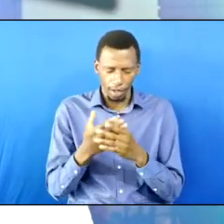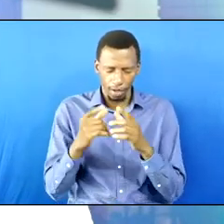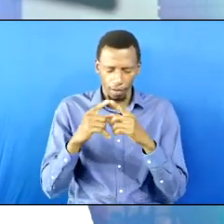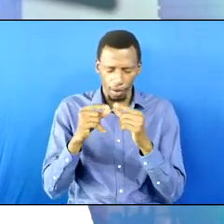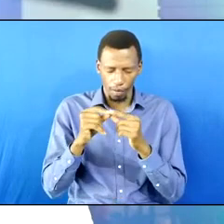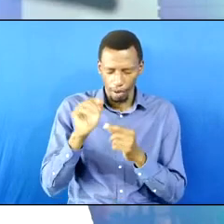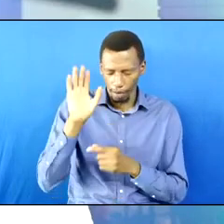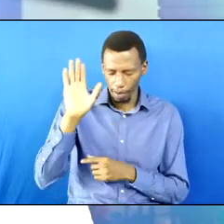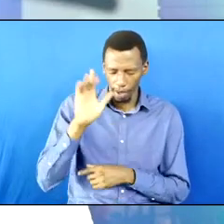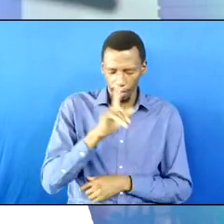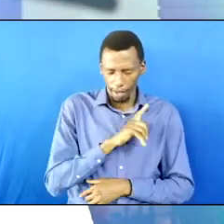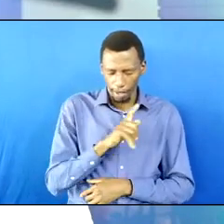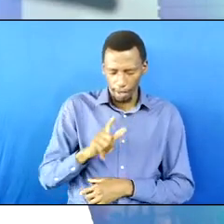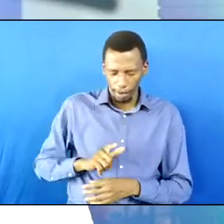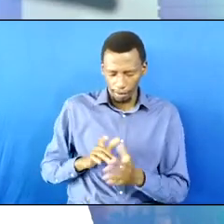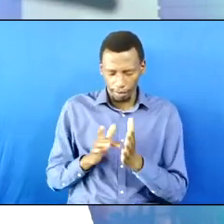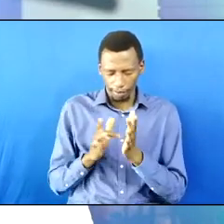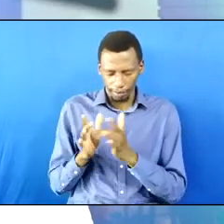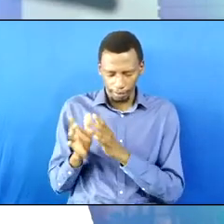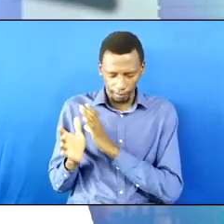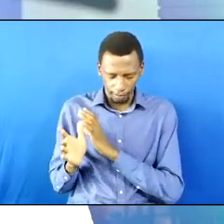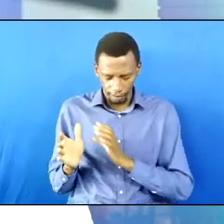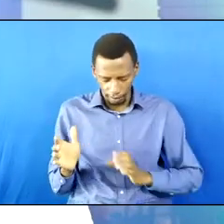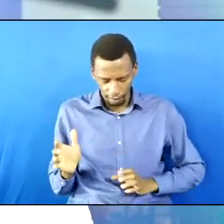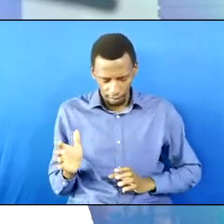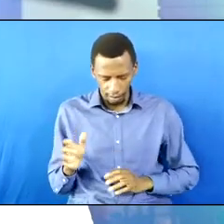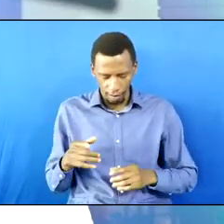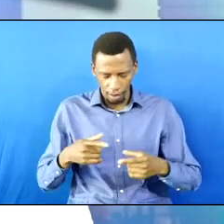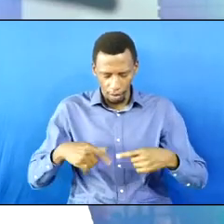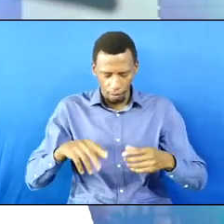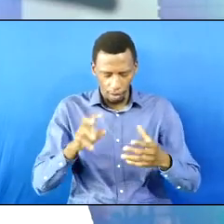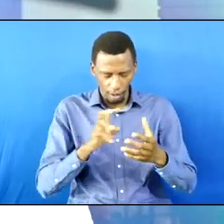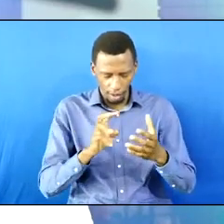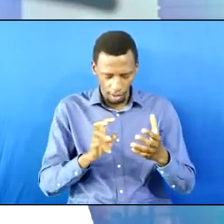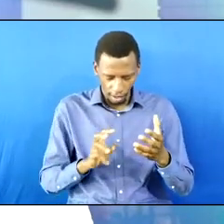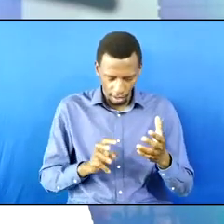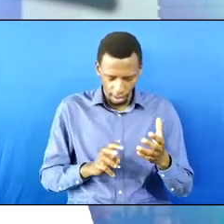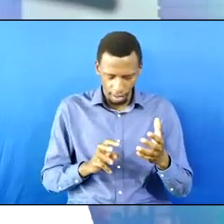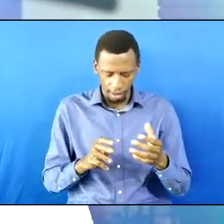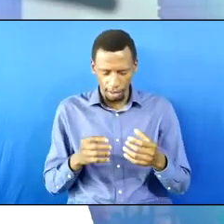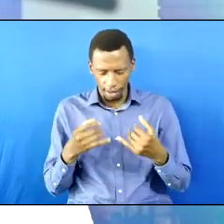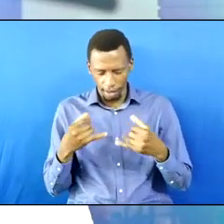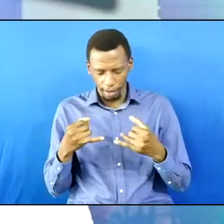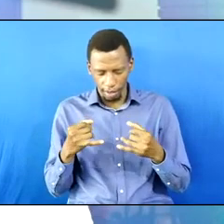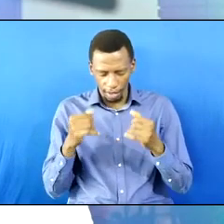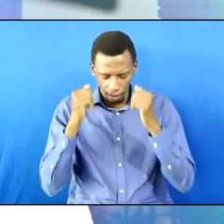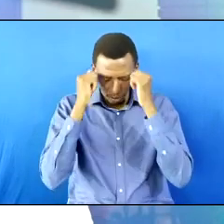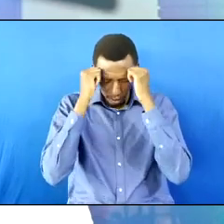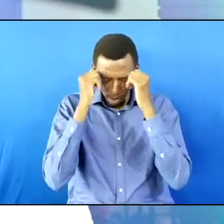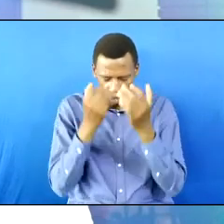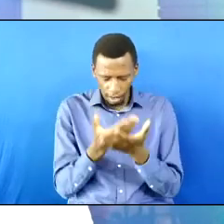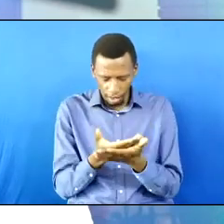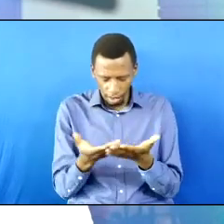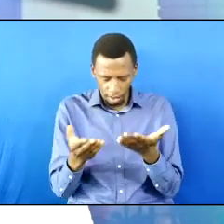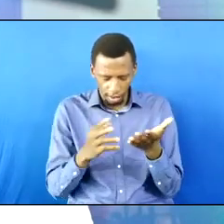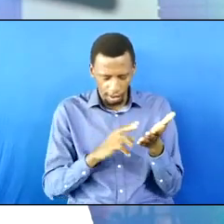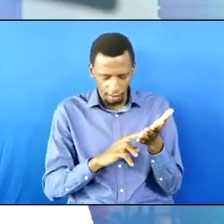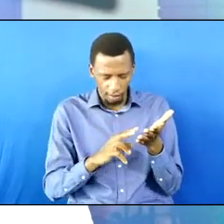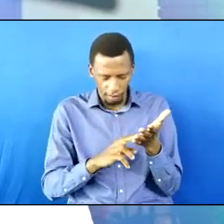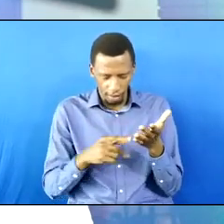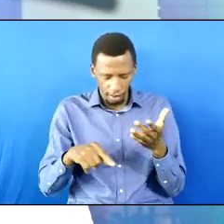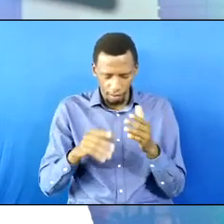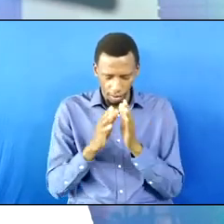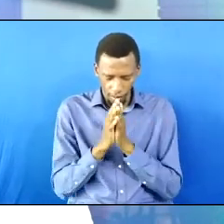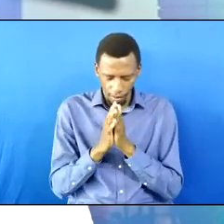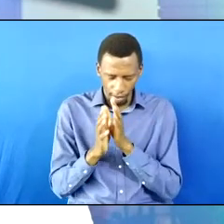Christ. As we read and try to study these verses, we